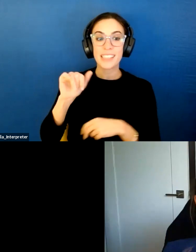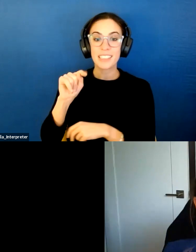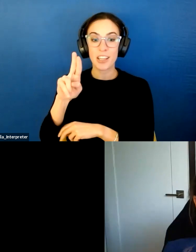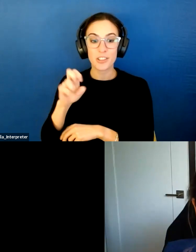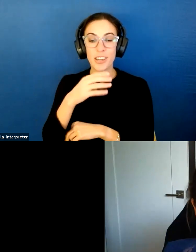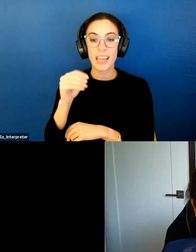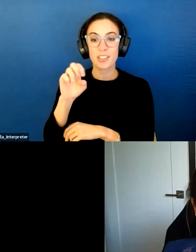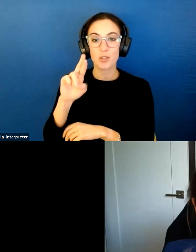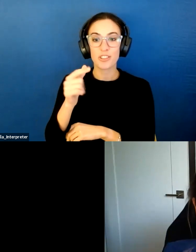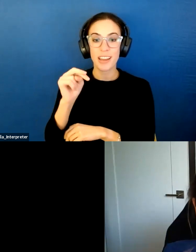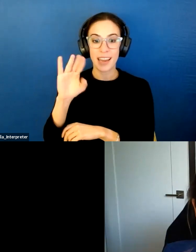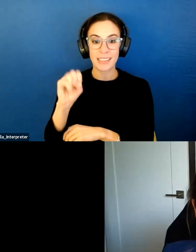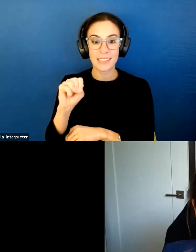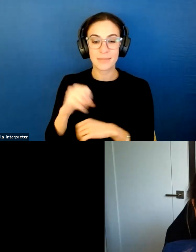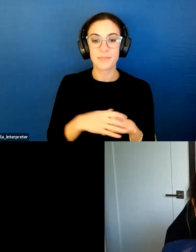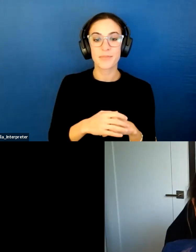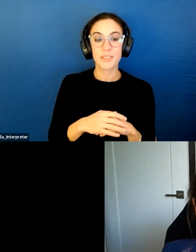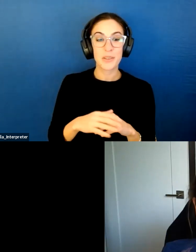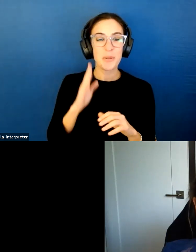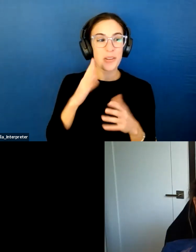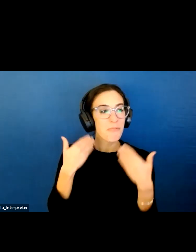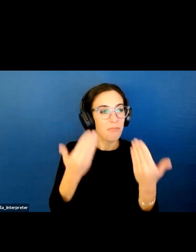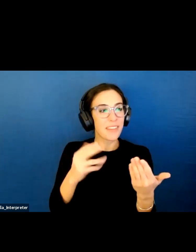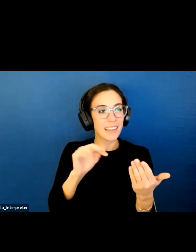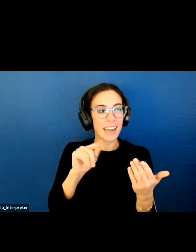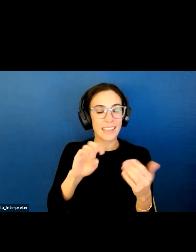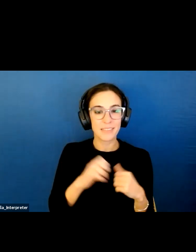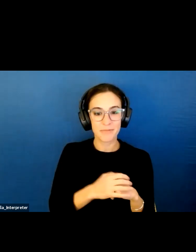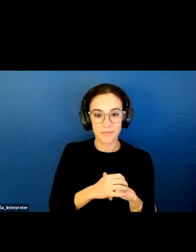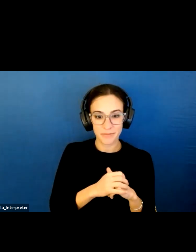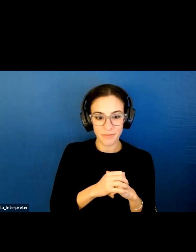going here. So take it from there, Natalie.